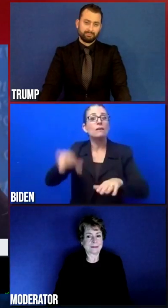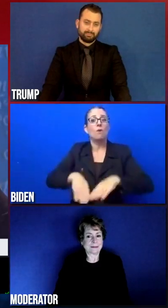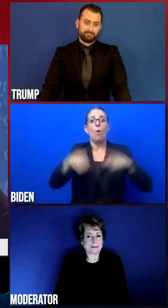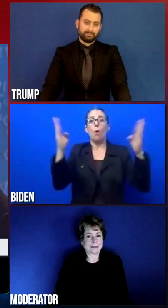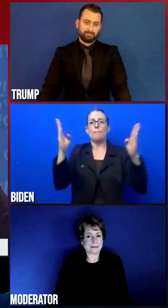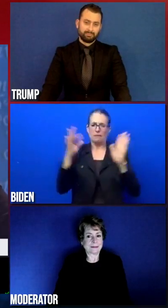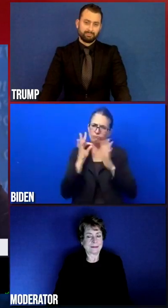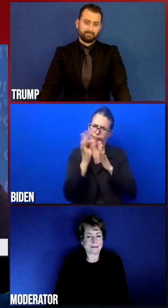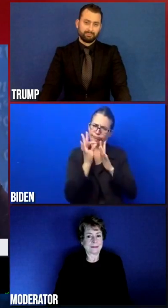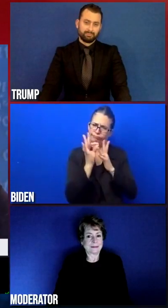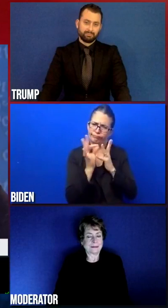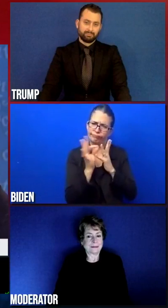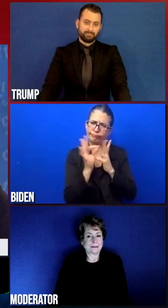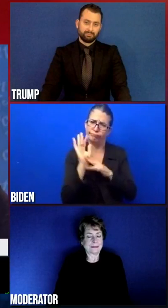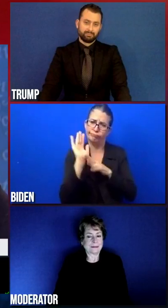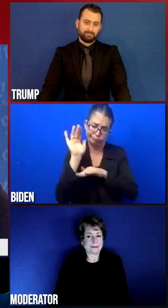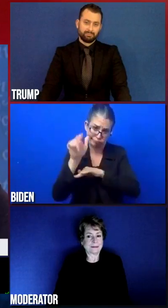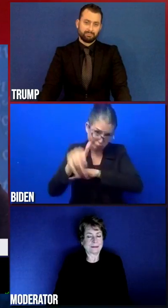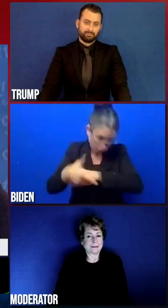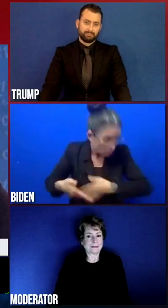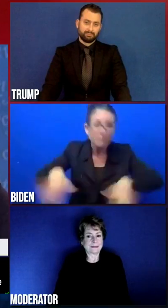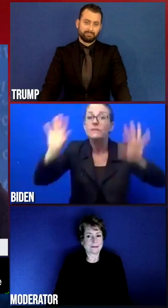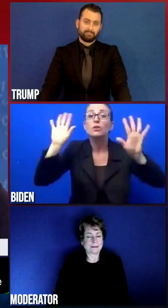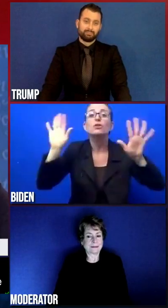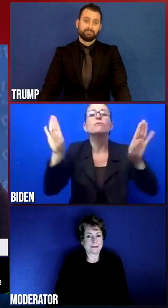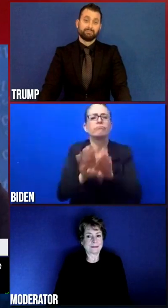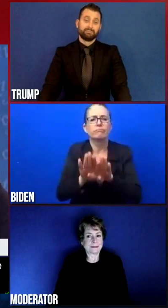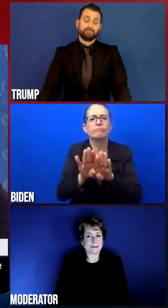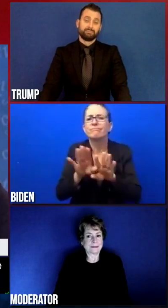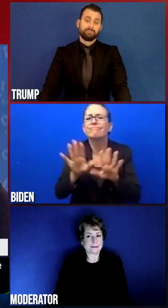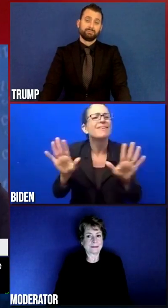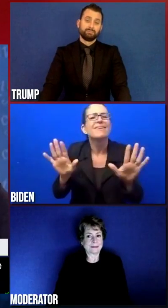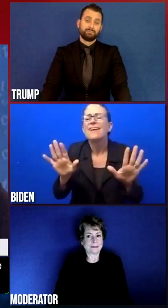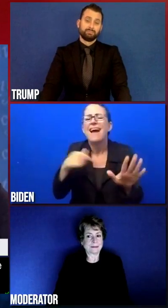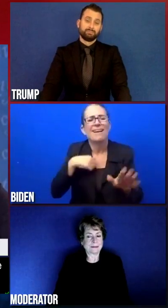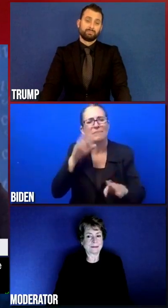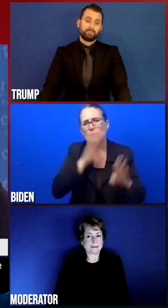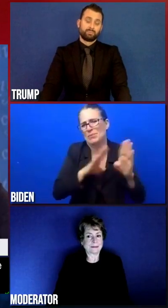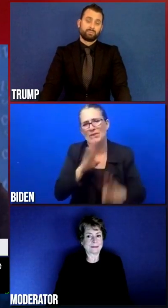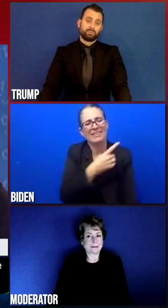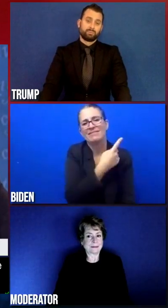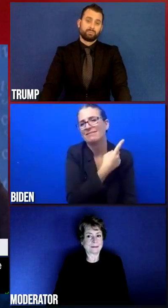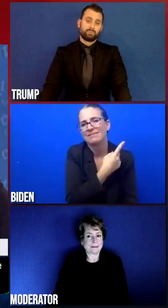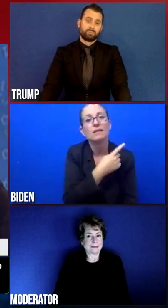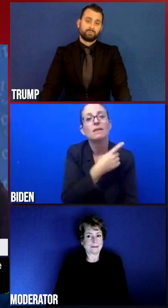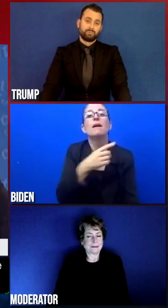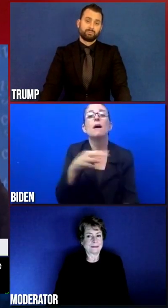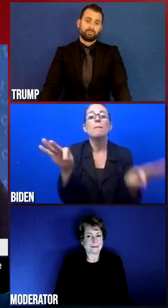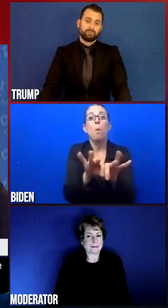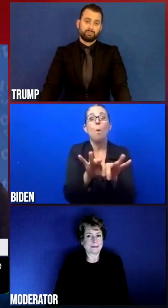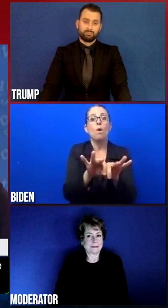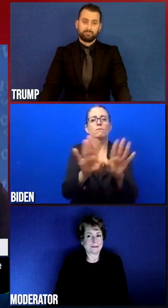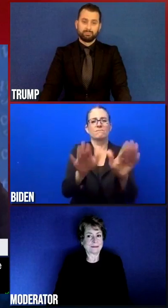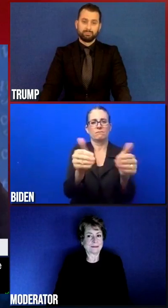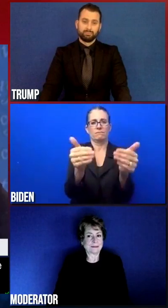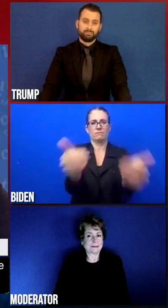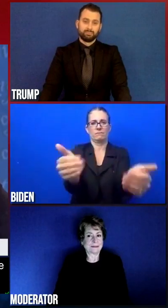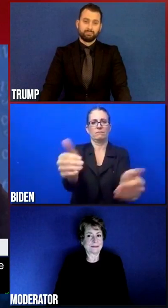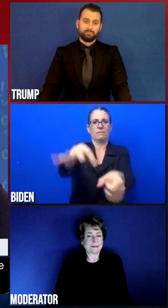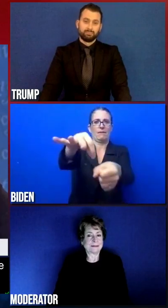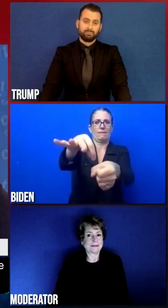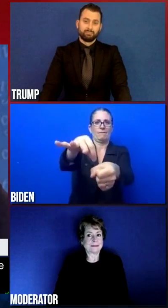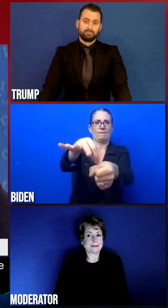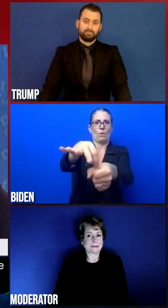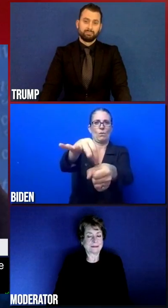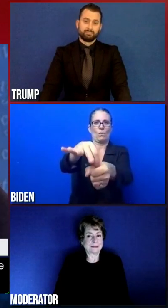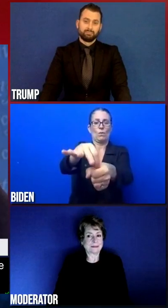not going to be legitimate. Show up and vote. You will determine the outcome of this election. Vote, vote, vote. If you're